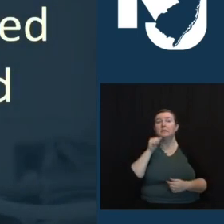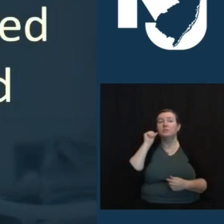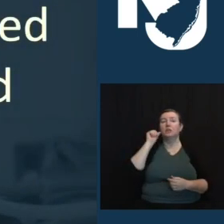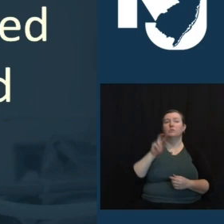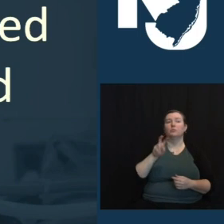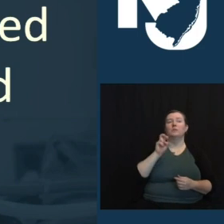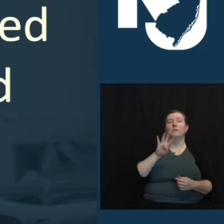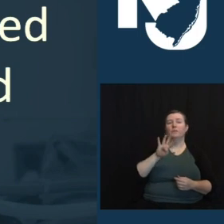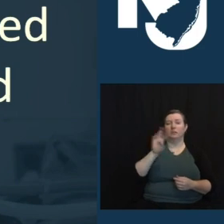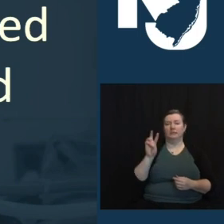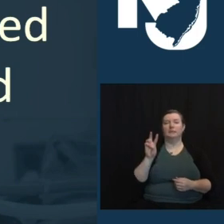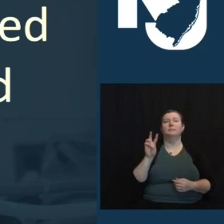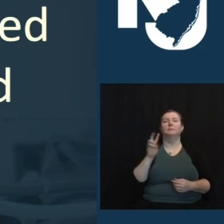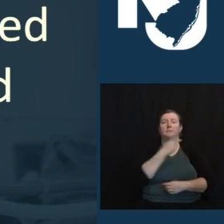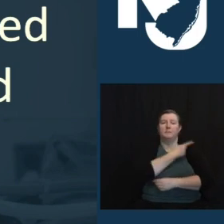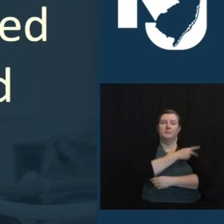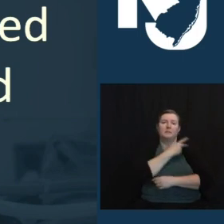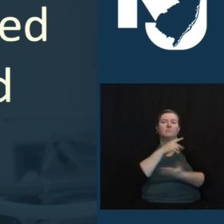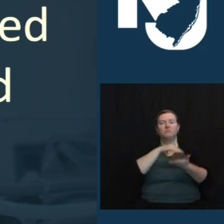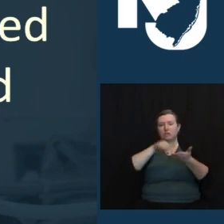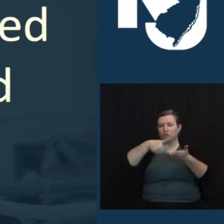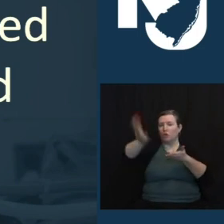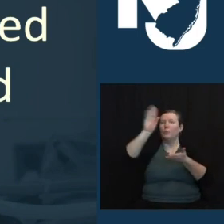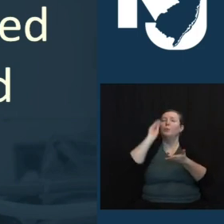patients, live patients, left